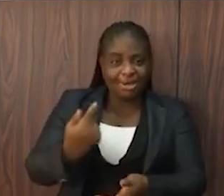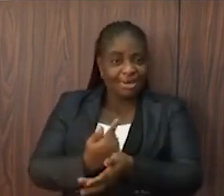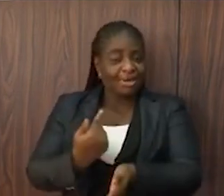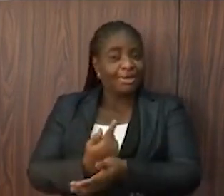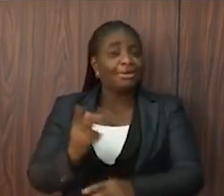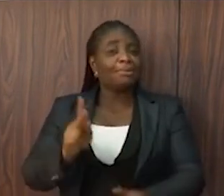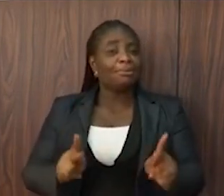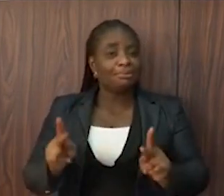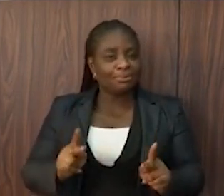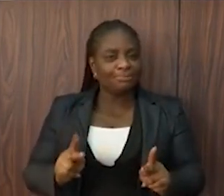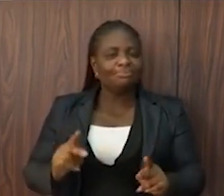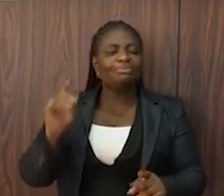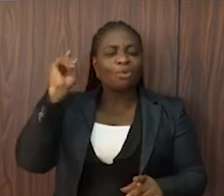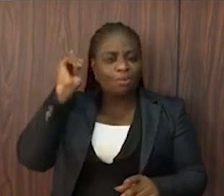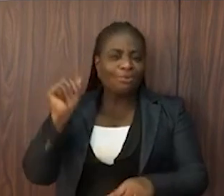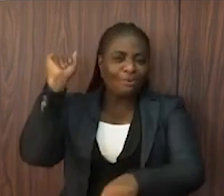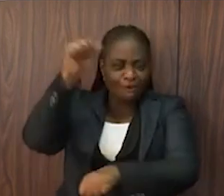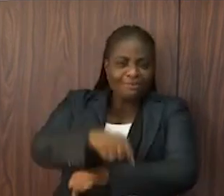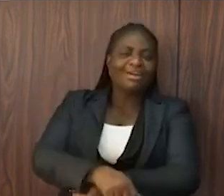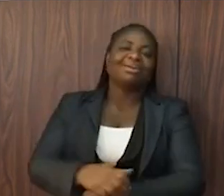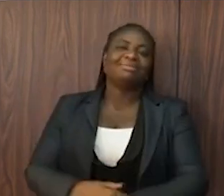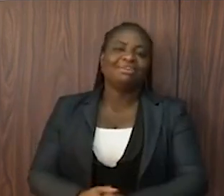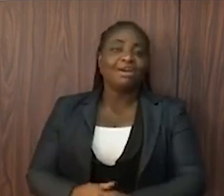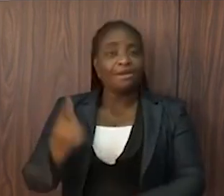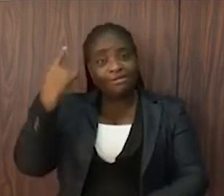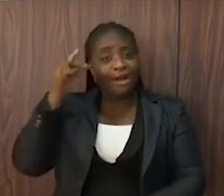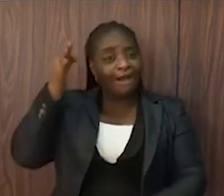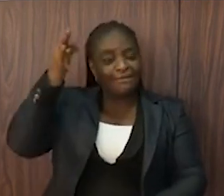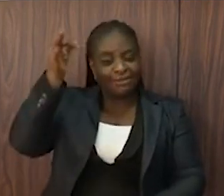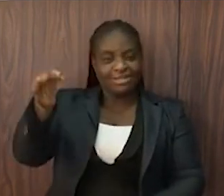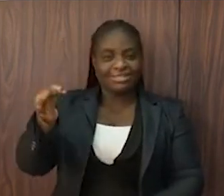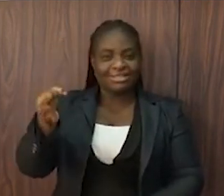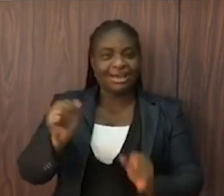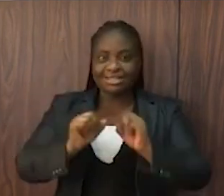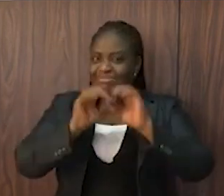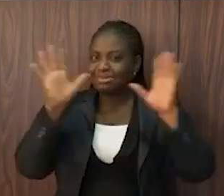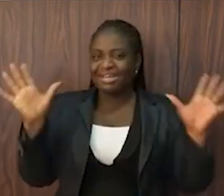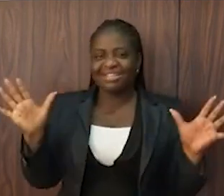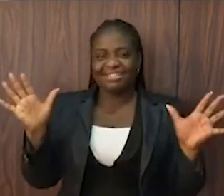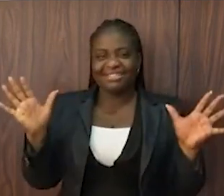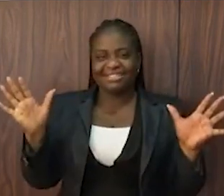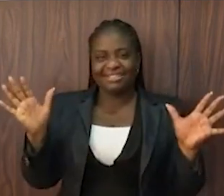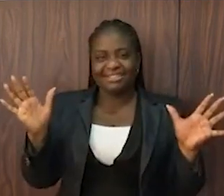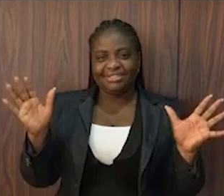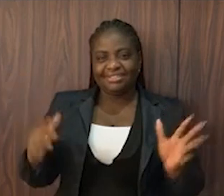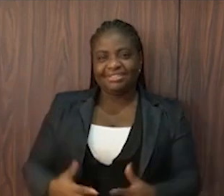Ghanaian people, shall overcome, for our future is bright.